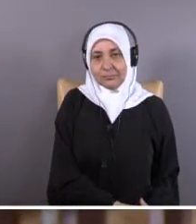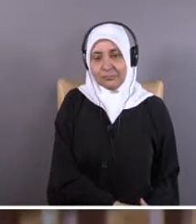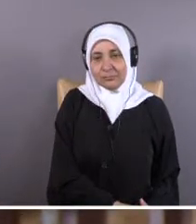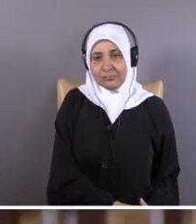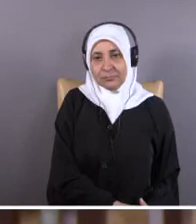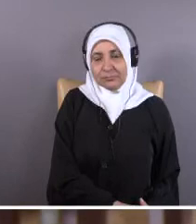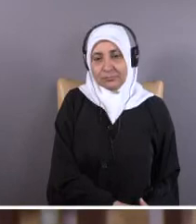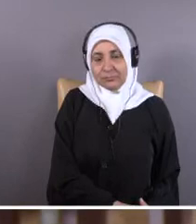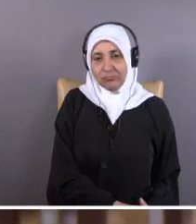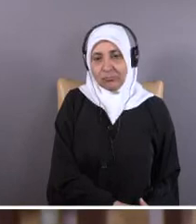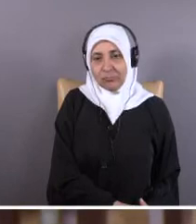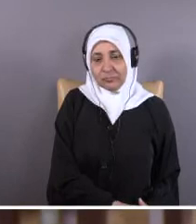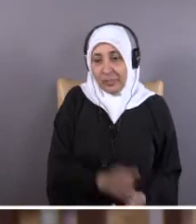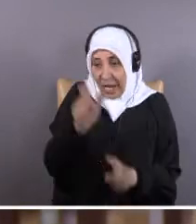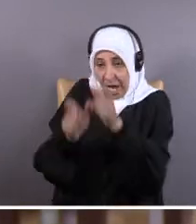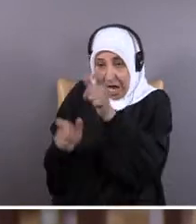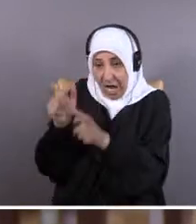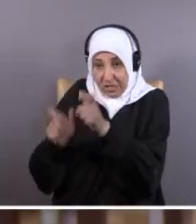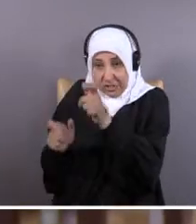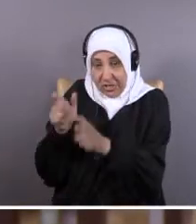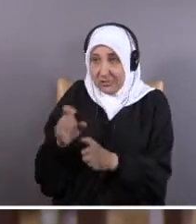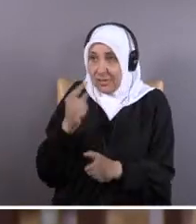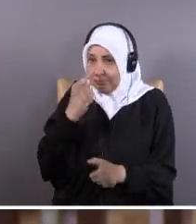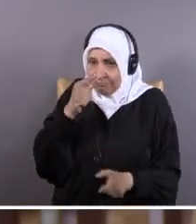The holy people